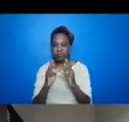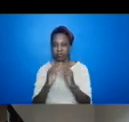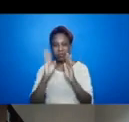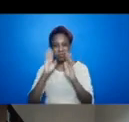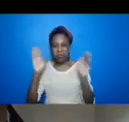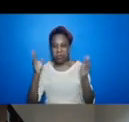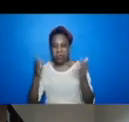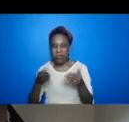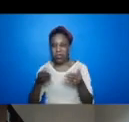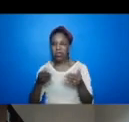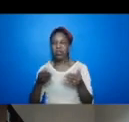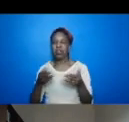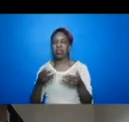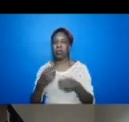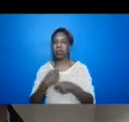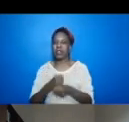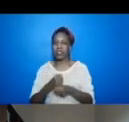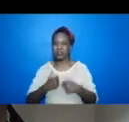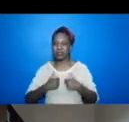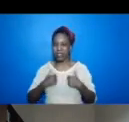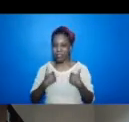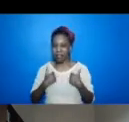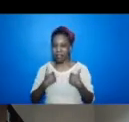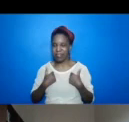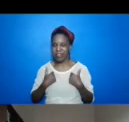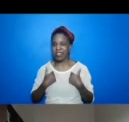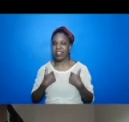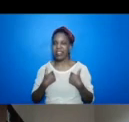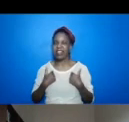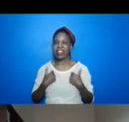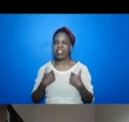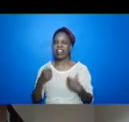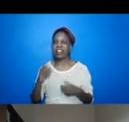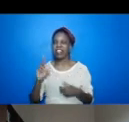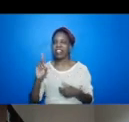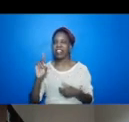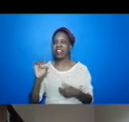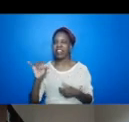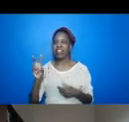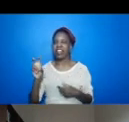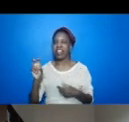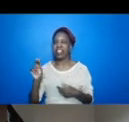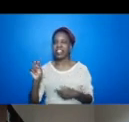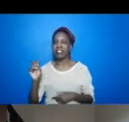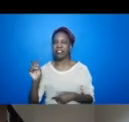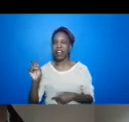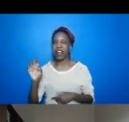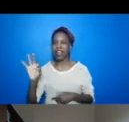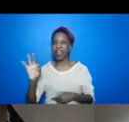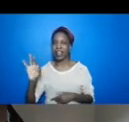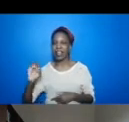We appreciated things that gave life. But with the advent of certain technology,